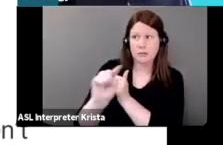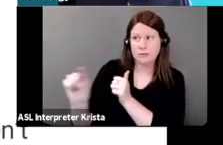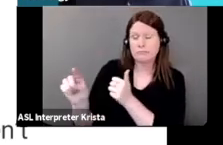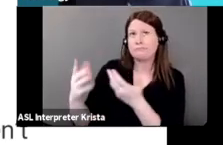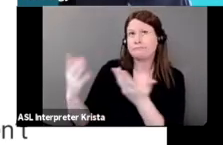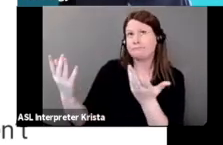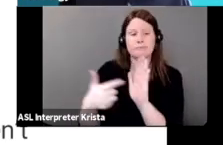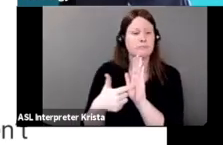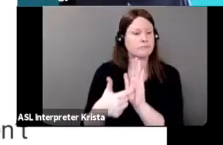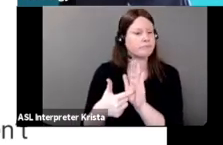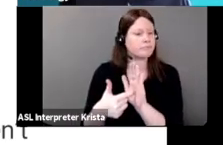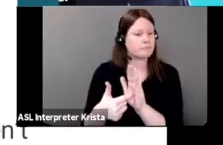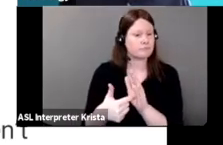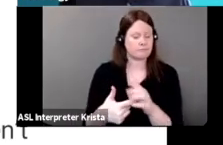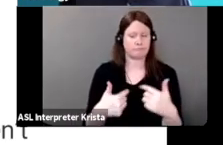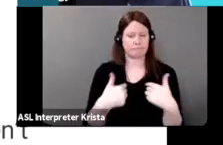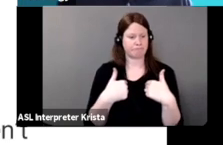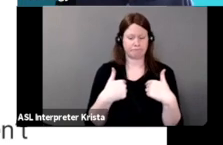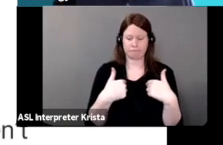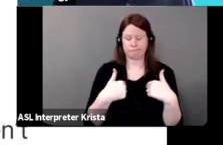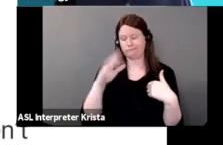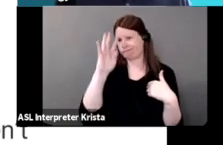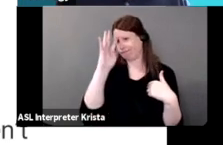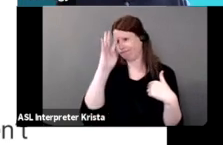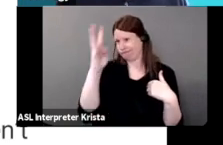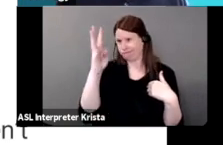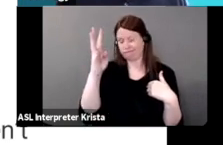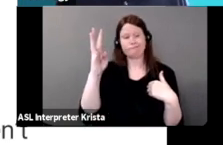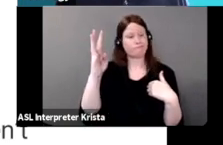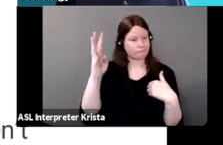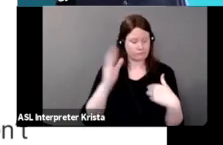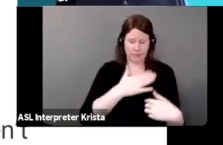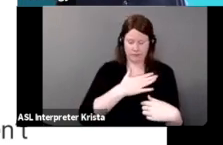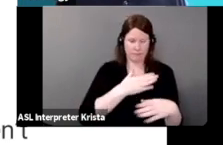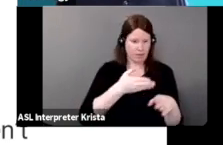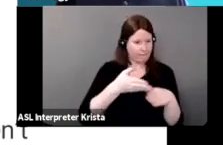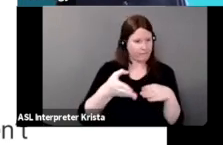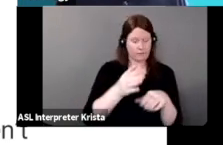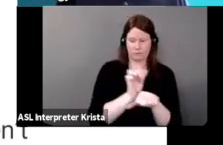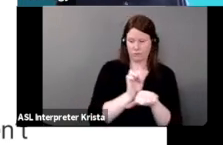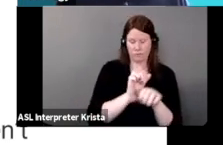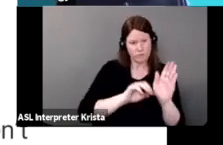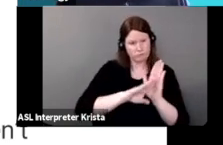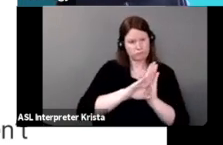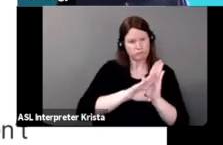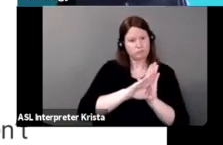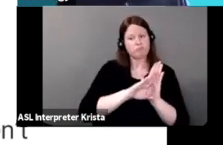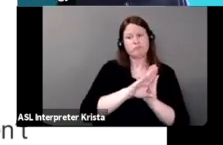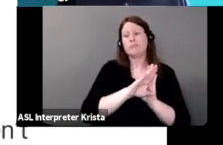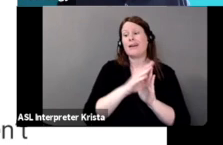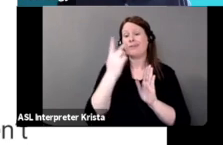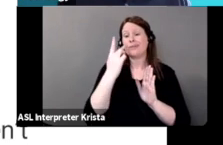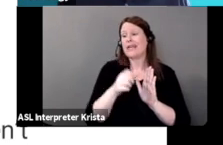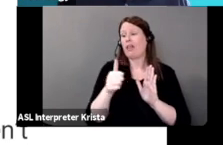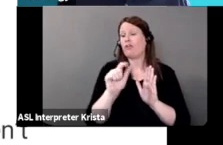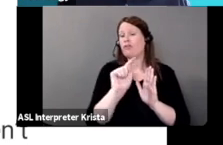build something in a fairly complex and heavily populated field, then presumably there will be competitors who have patents